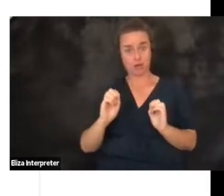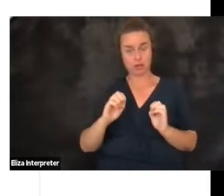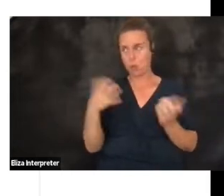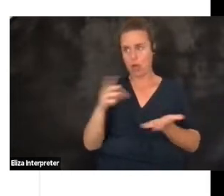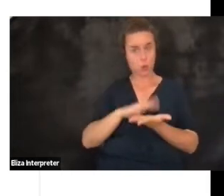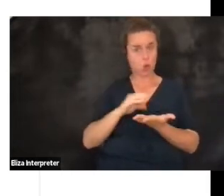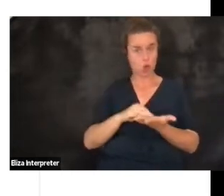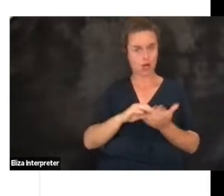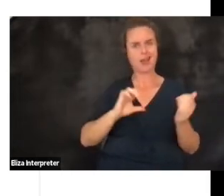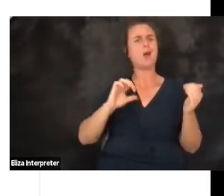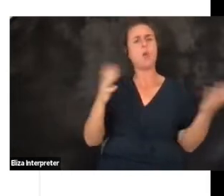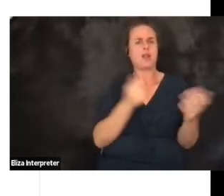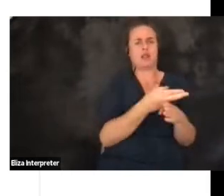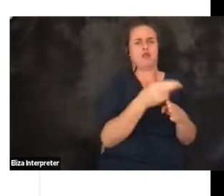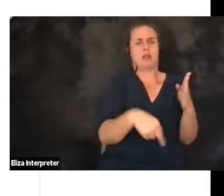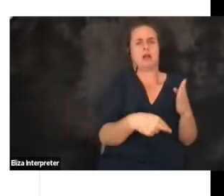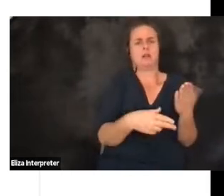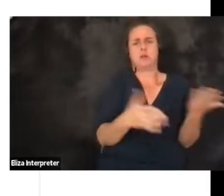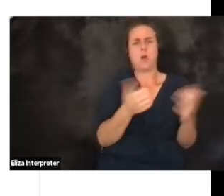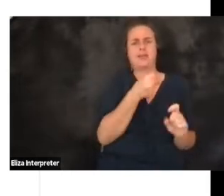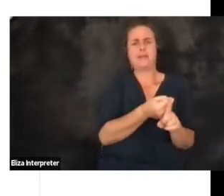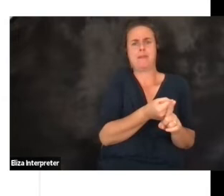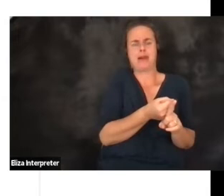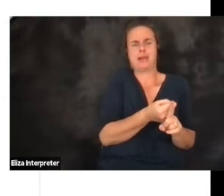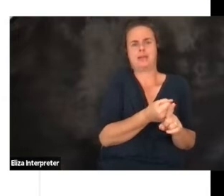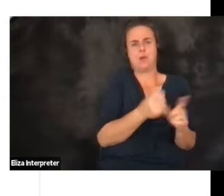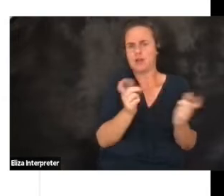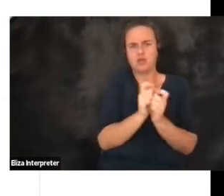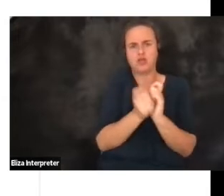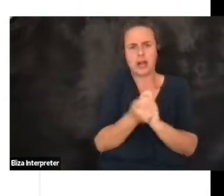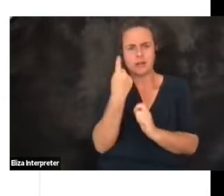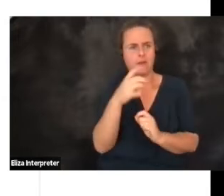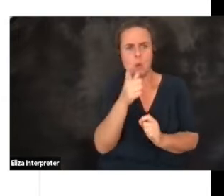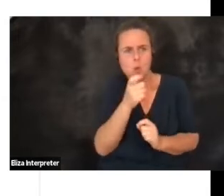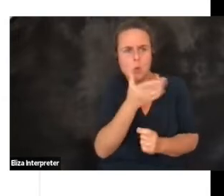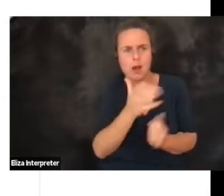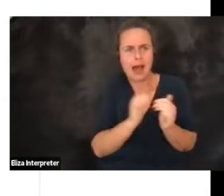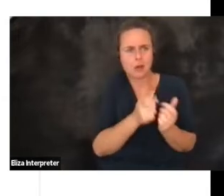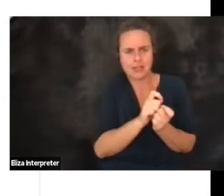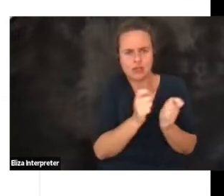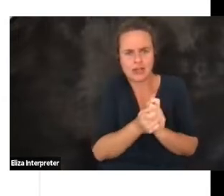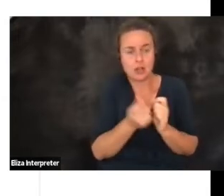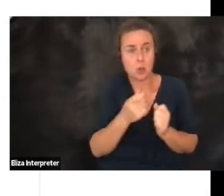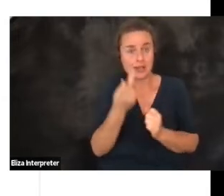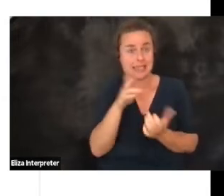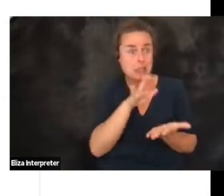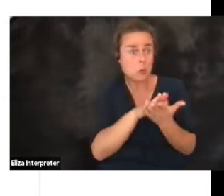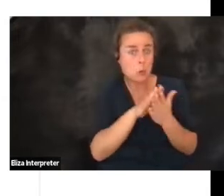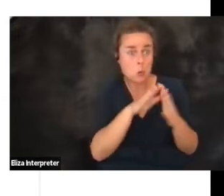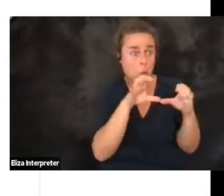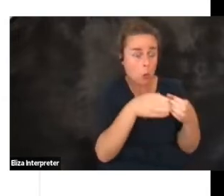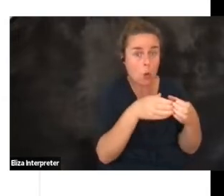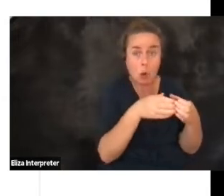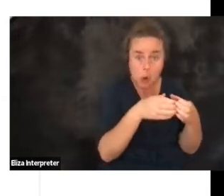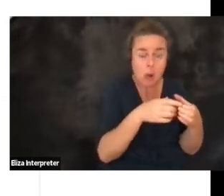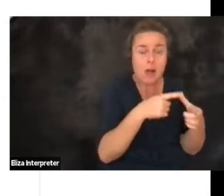for whom, how? Are we seeing results? Are we doing something in the school silo but getting results in the